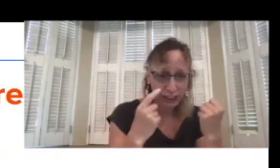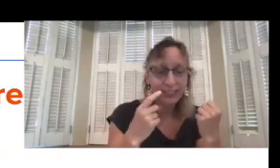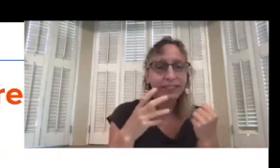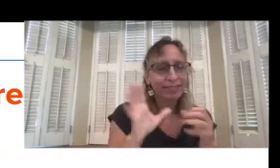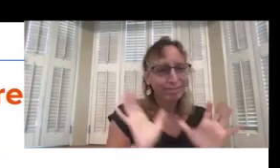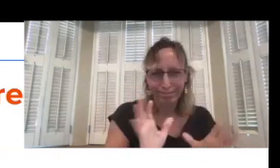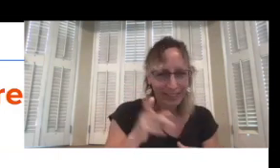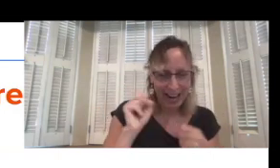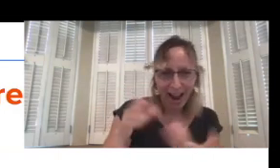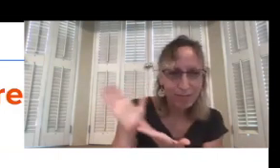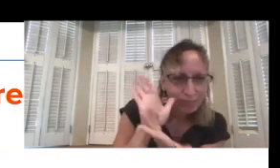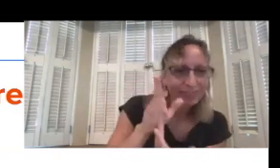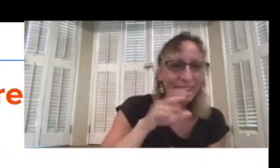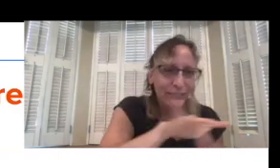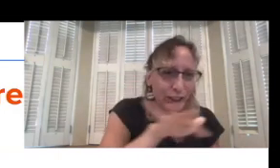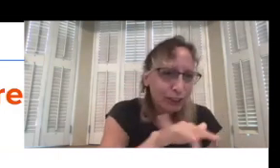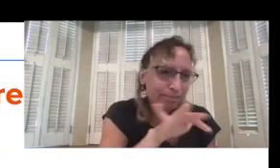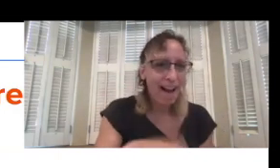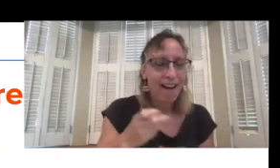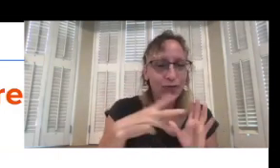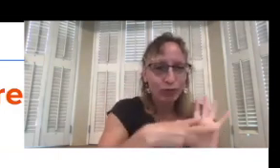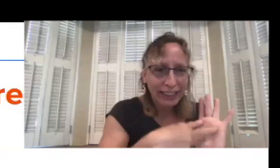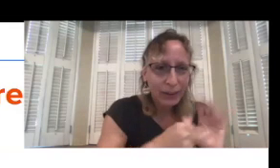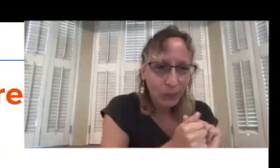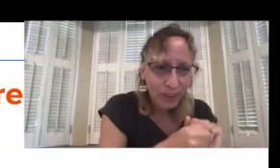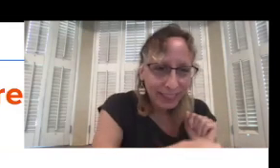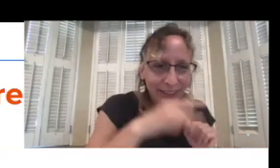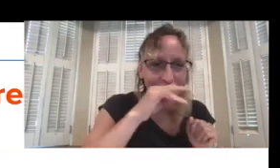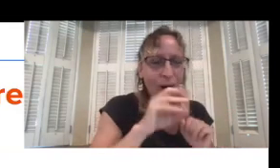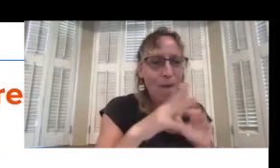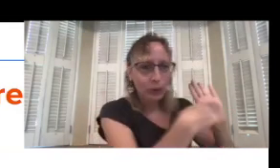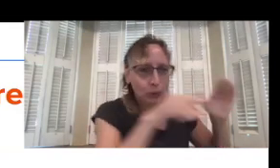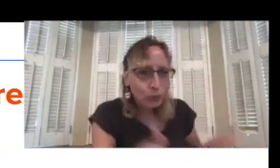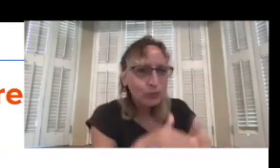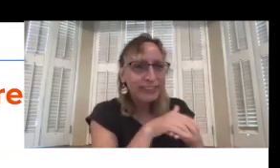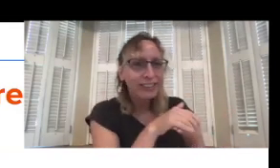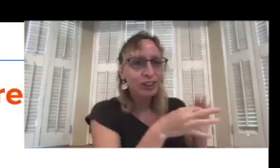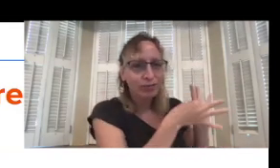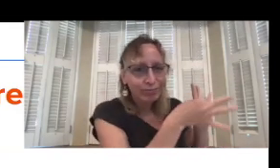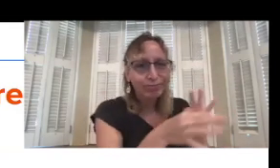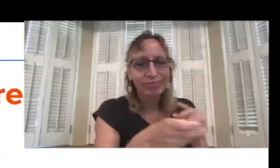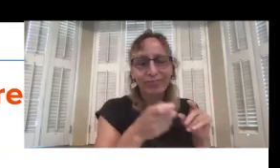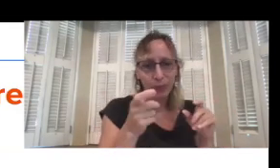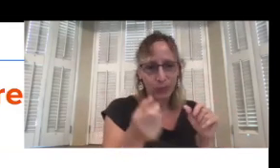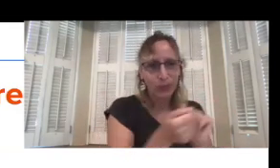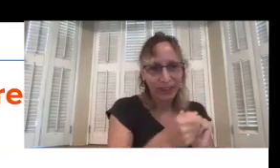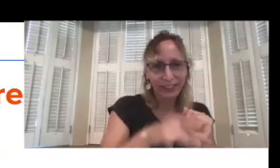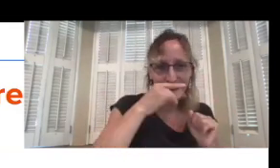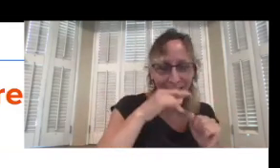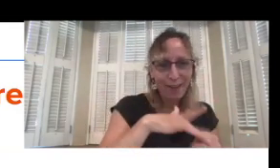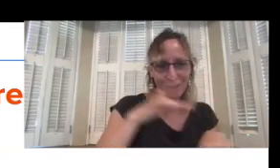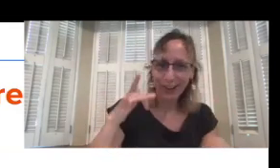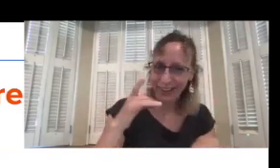waiting till a child has a foundation in the other first doesn't work. It's important